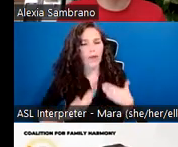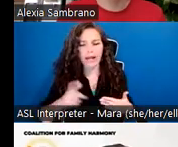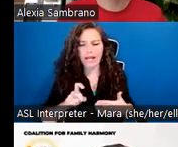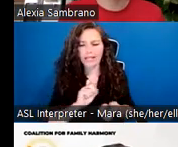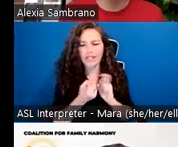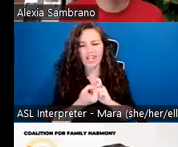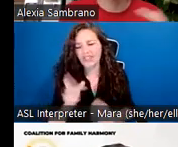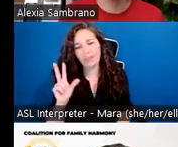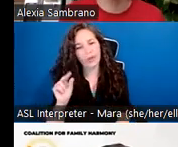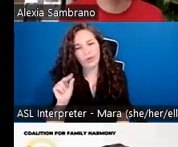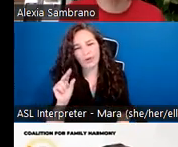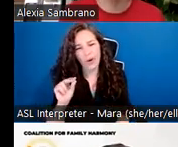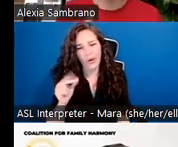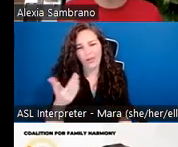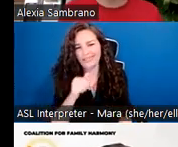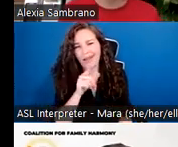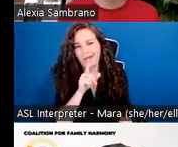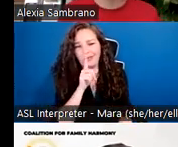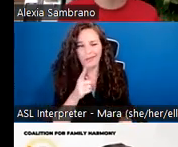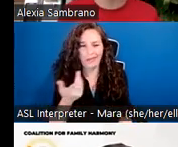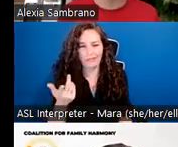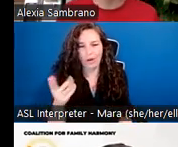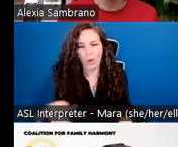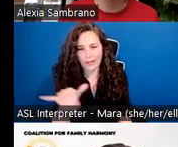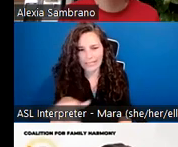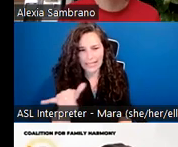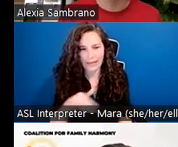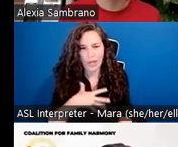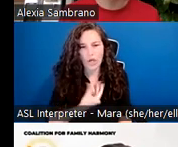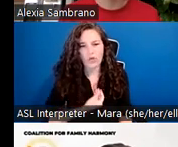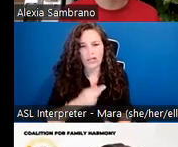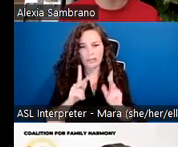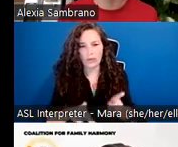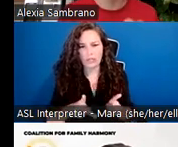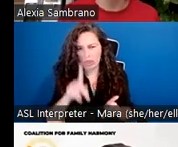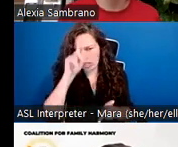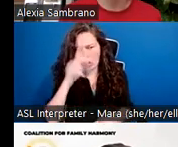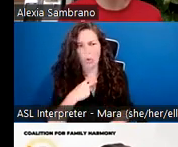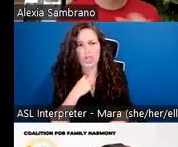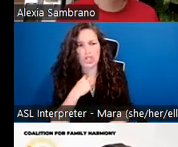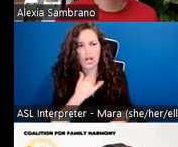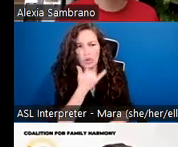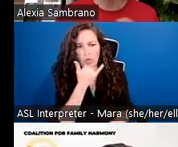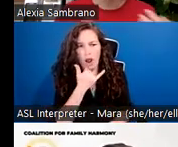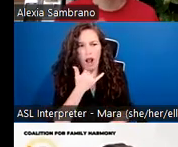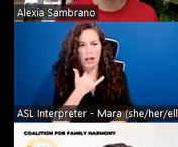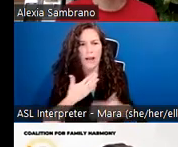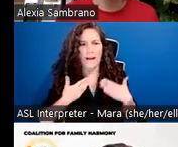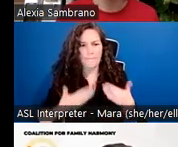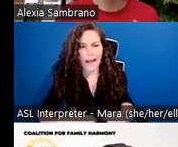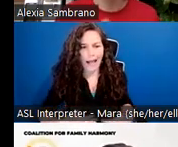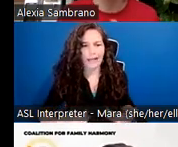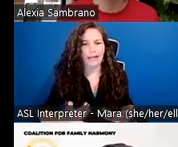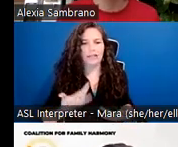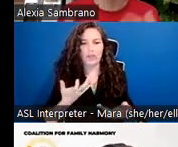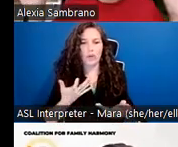trans person is trapped in their wrong body who in the process of undergoing psychiatry will be diagnosed as gender dysphoric, undergo hormonal